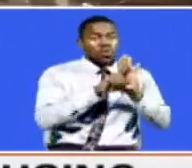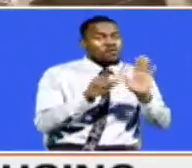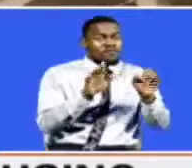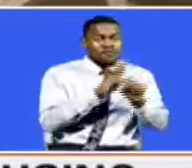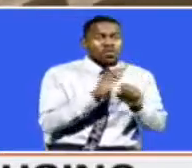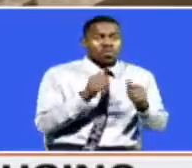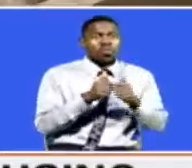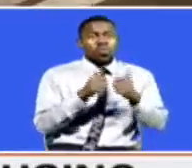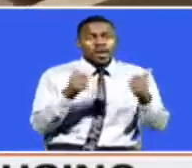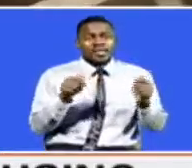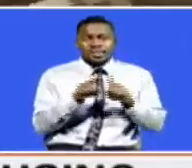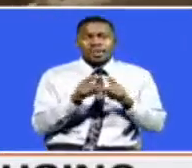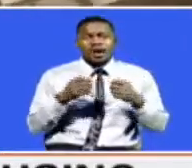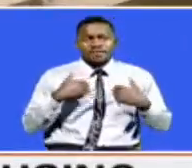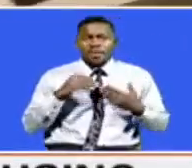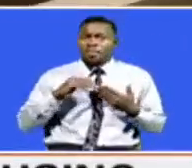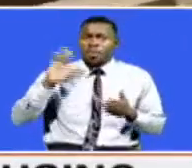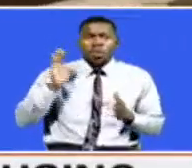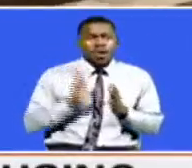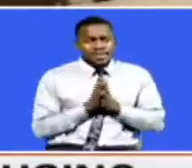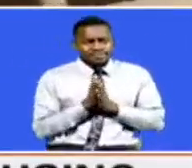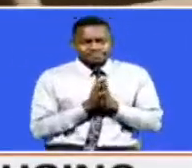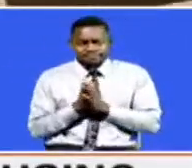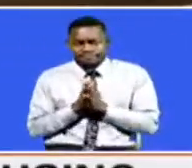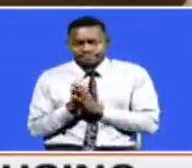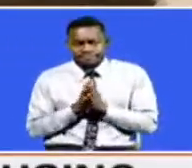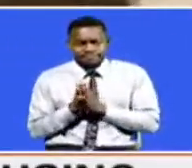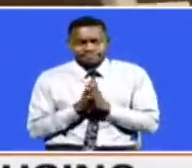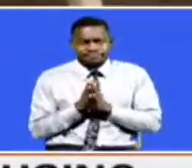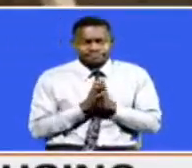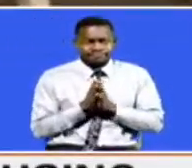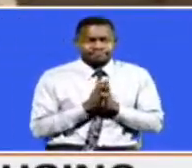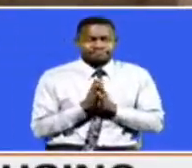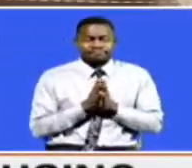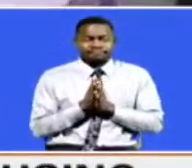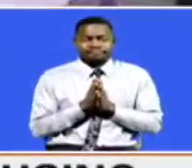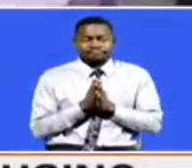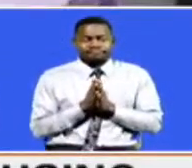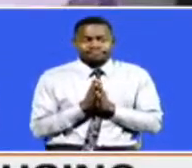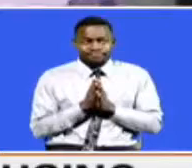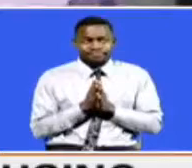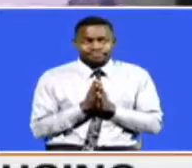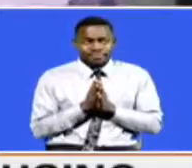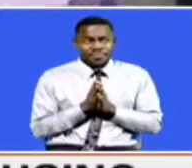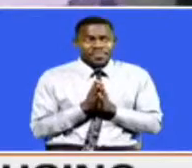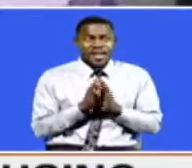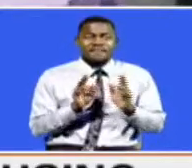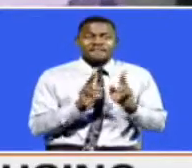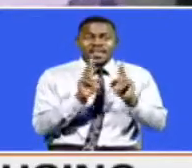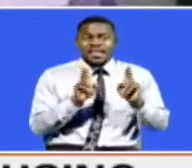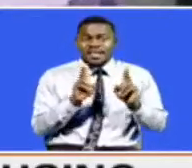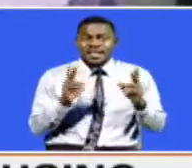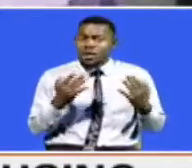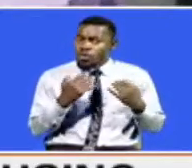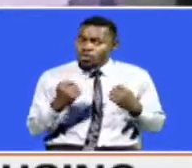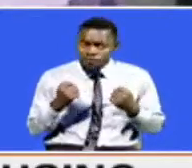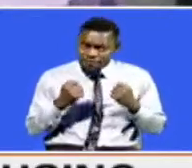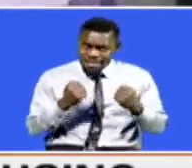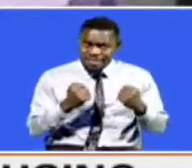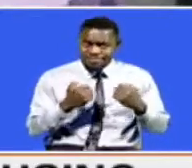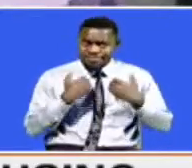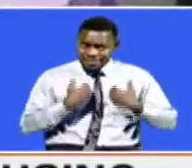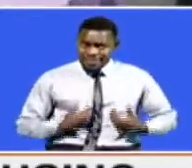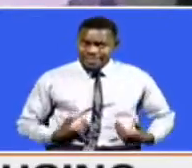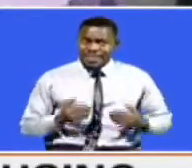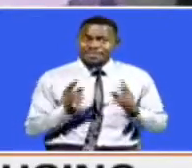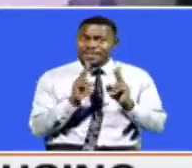affordable housing by sealing loopholes that saw the housing levy outlawed. I am very confident